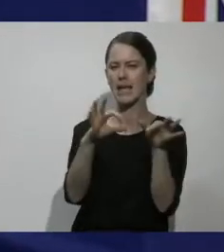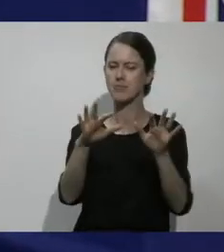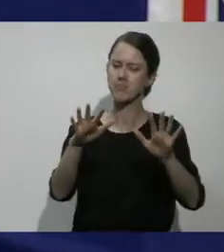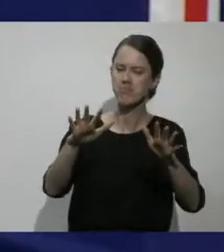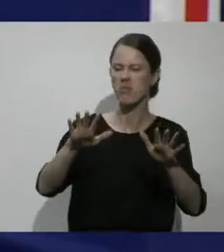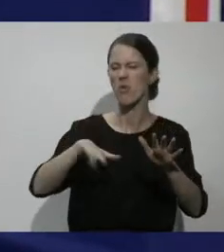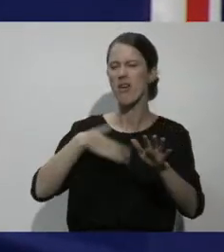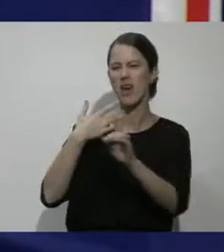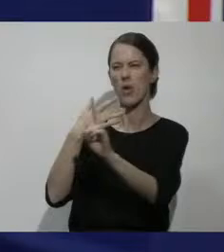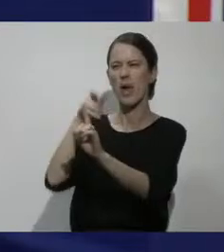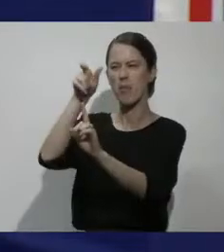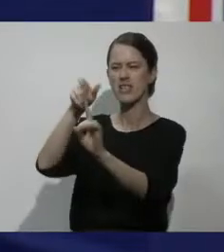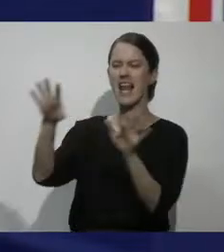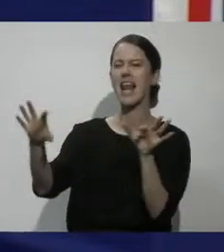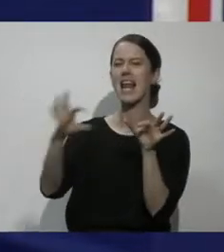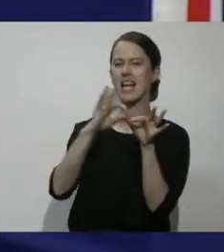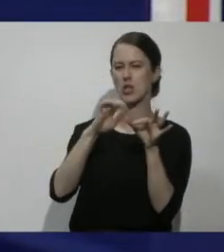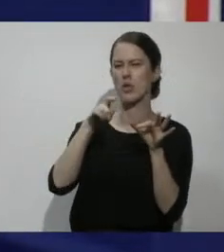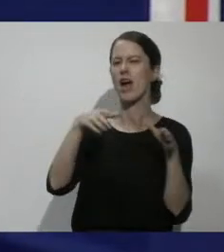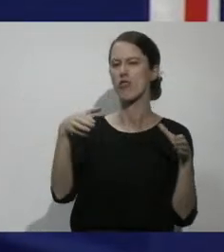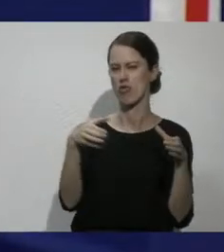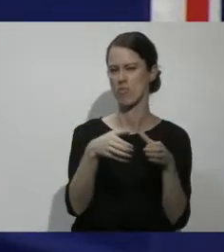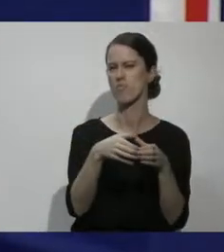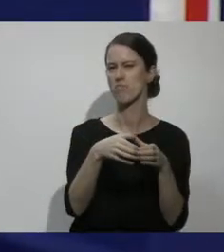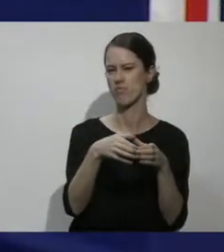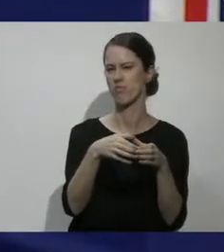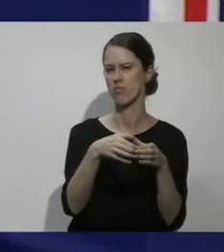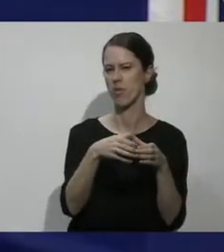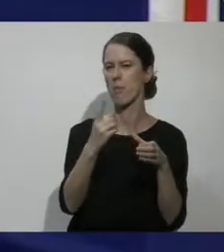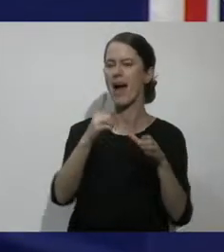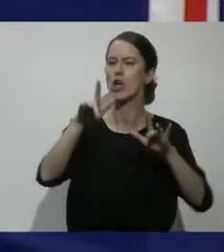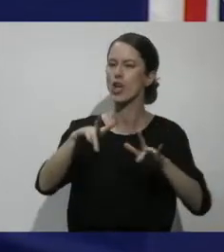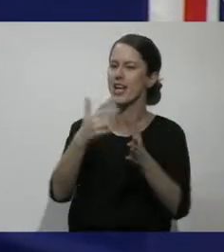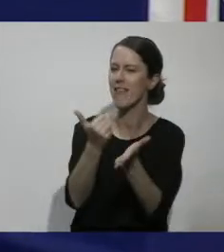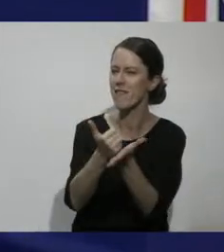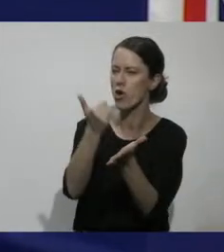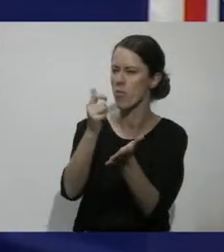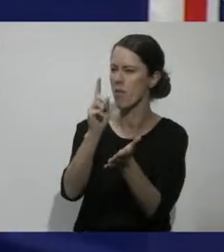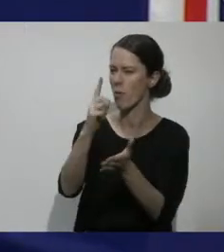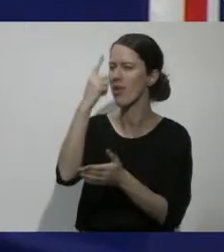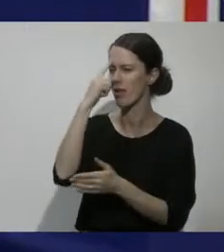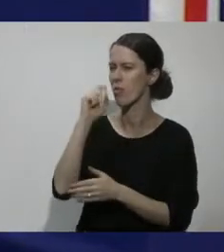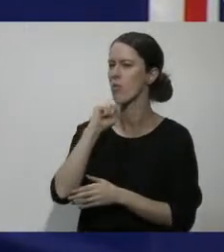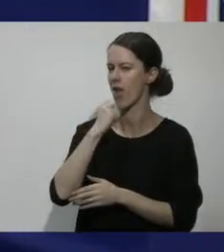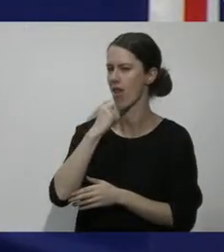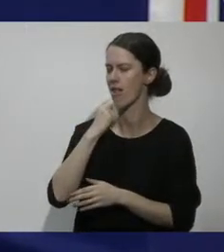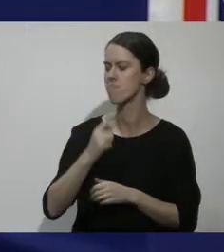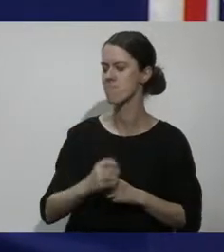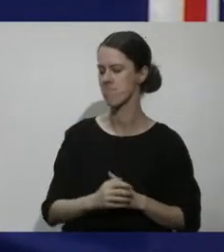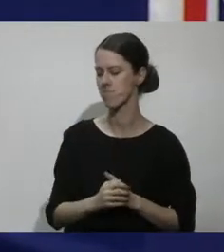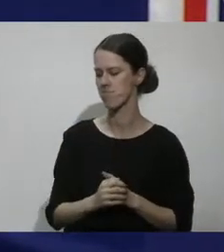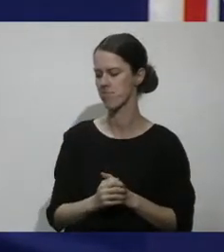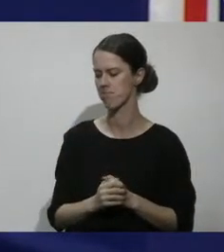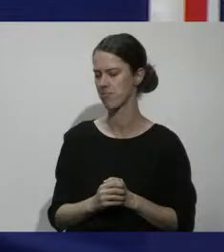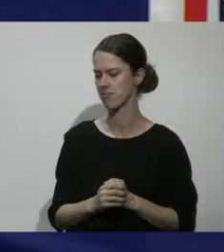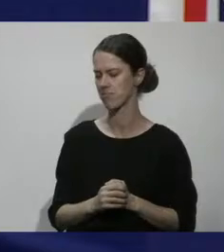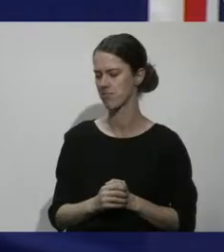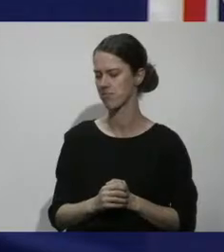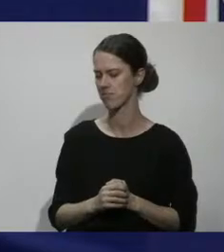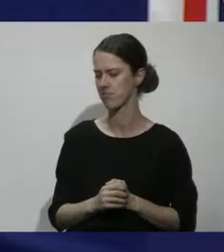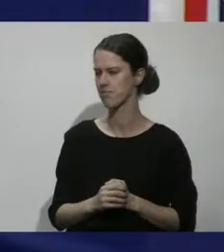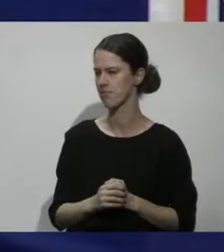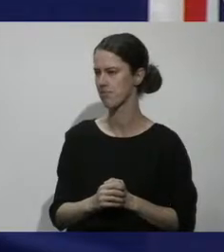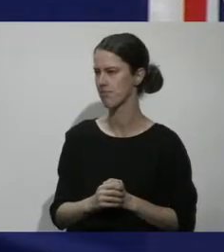very likely that we will be able to connect that case back to this existing cluster, but it's still not yet